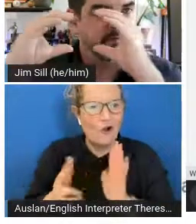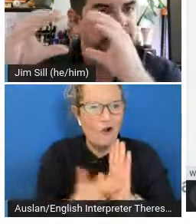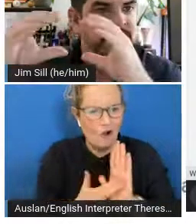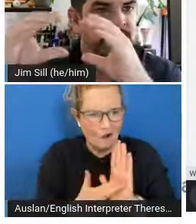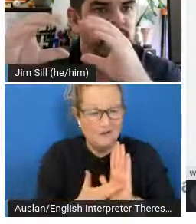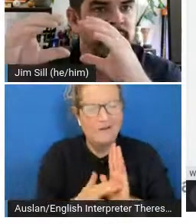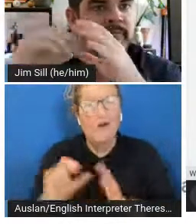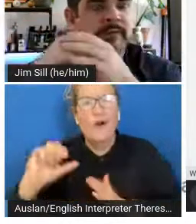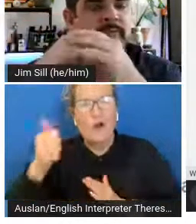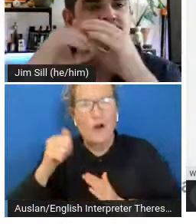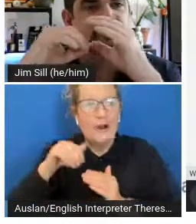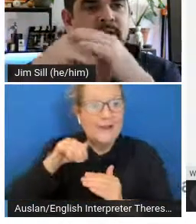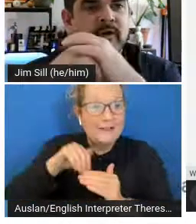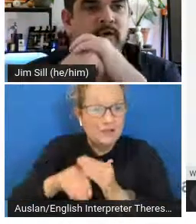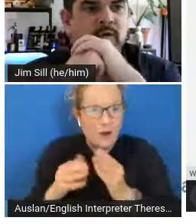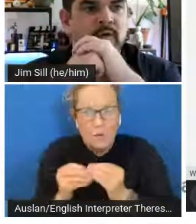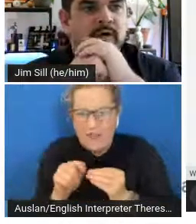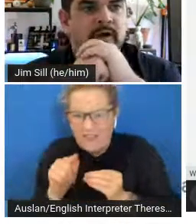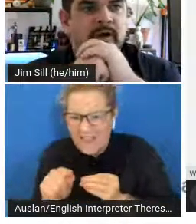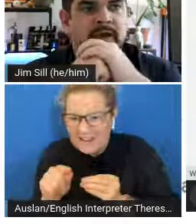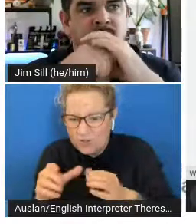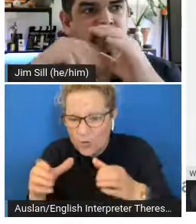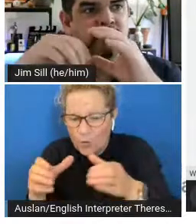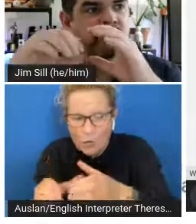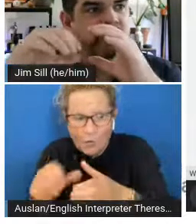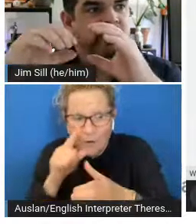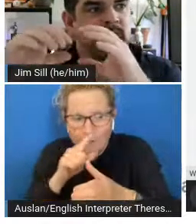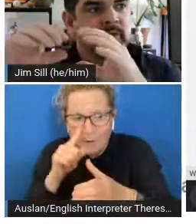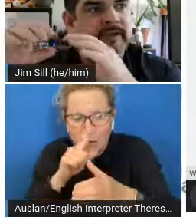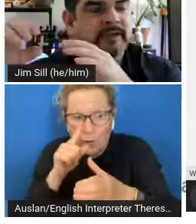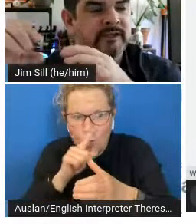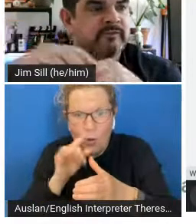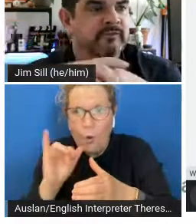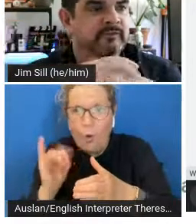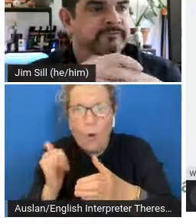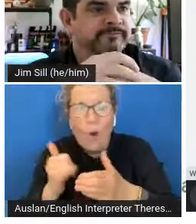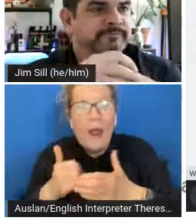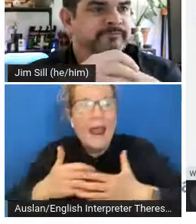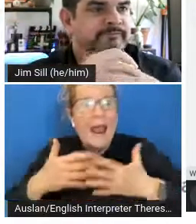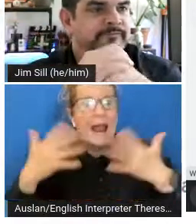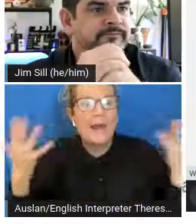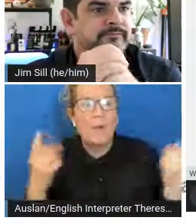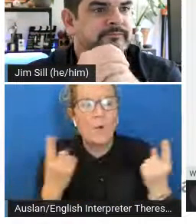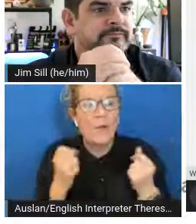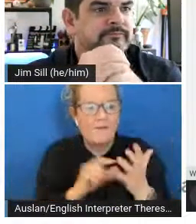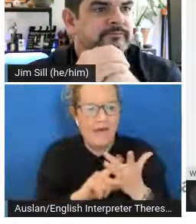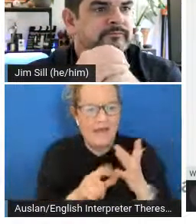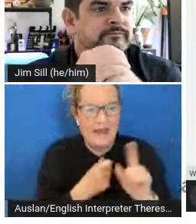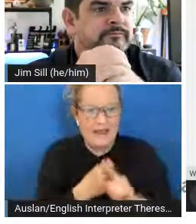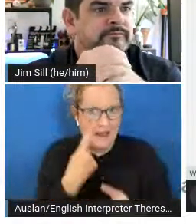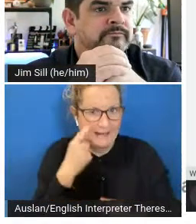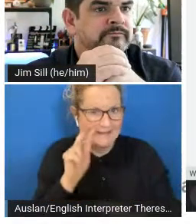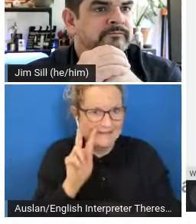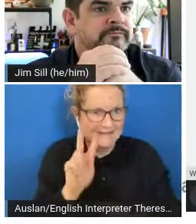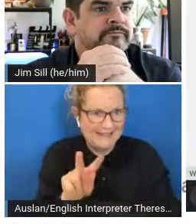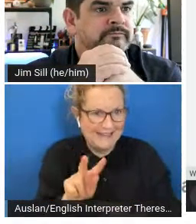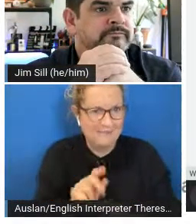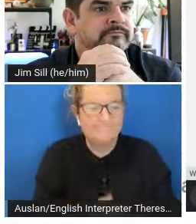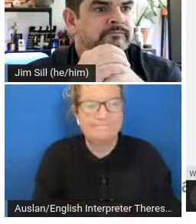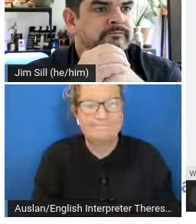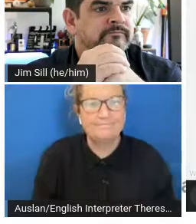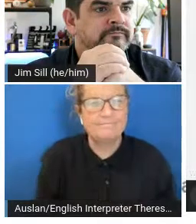that specific group of people, or anyone with the link can view. Yeah. Brilliant. The